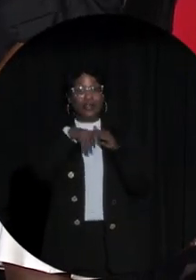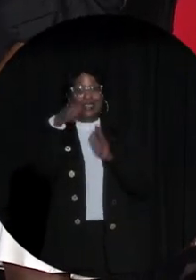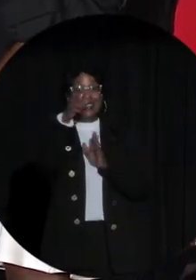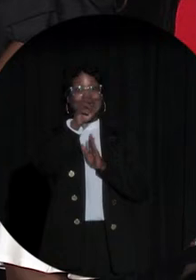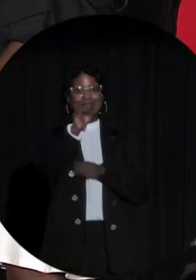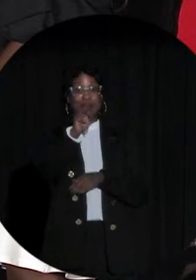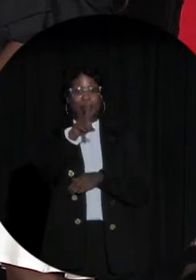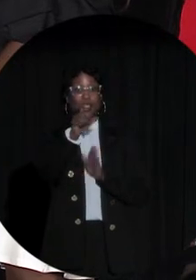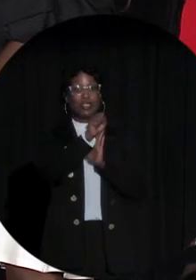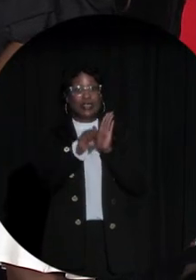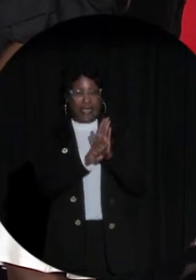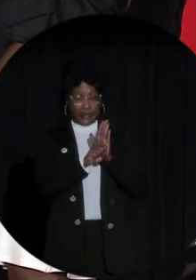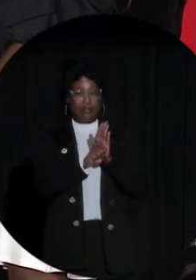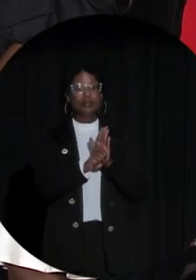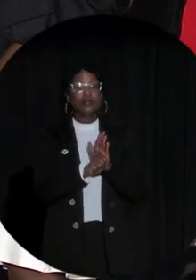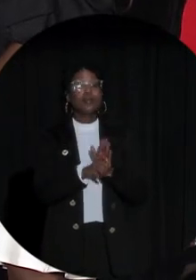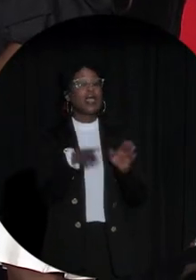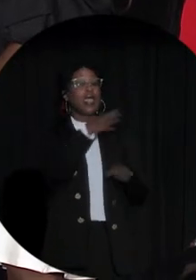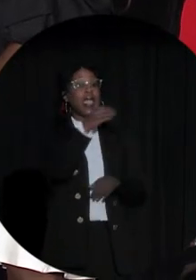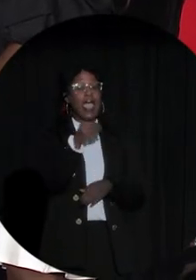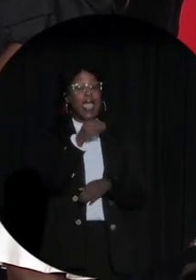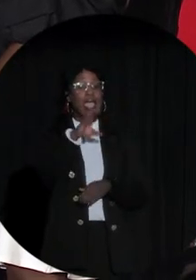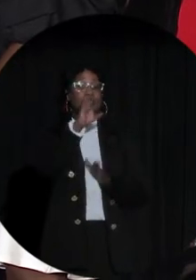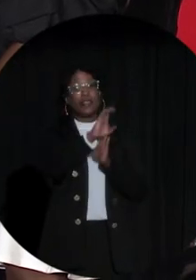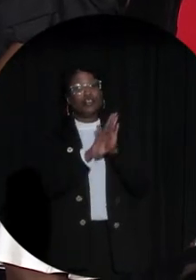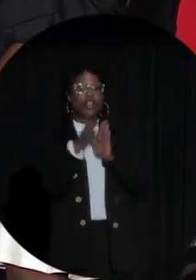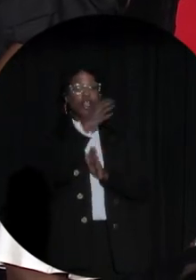And the charter and laws of Prince George's County.